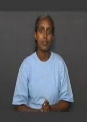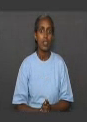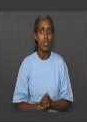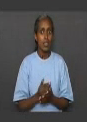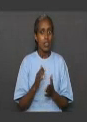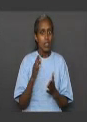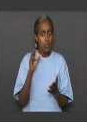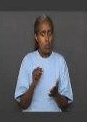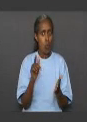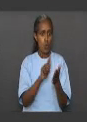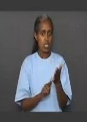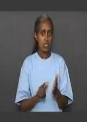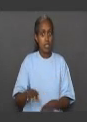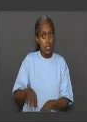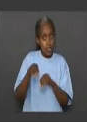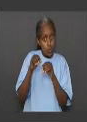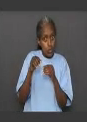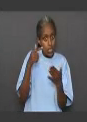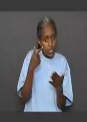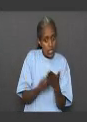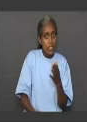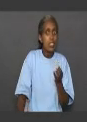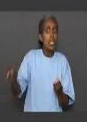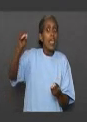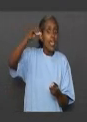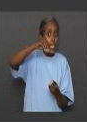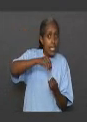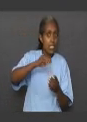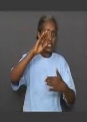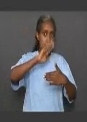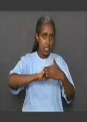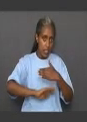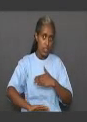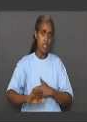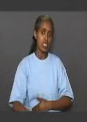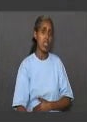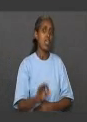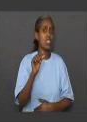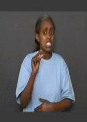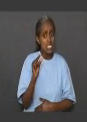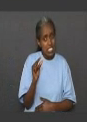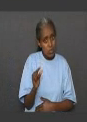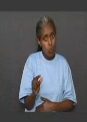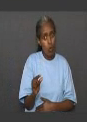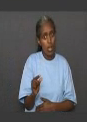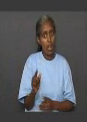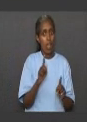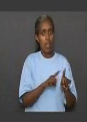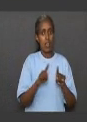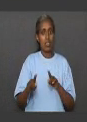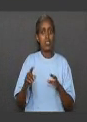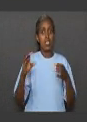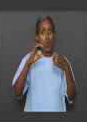Notice, students, that the increase in interest is getting smaller as the